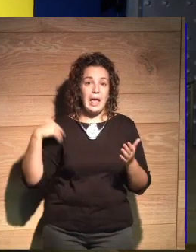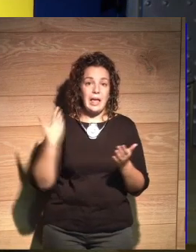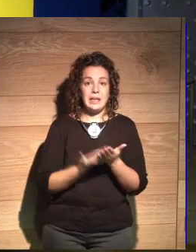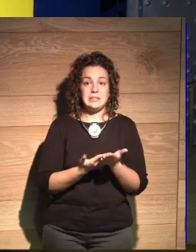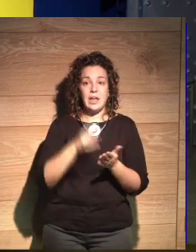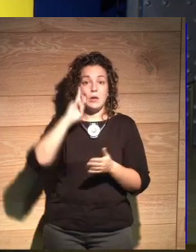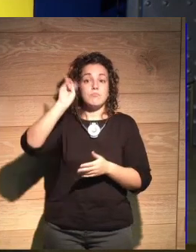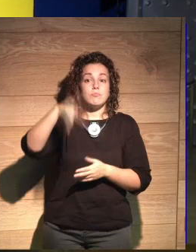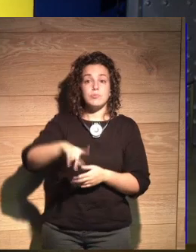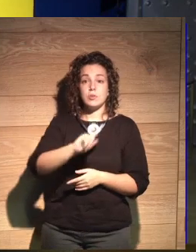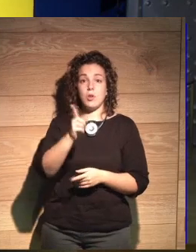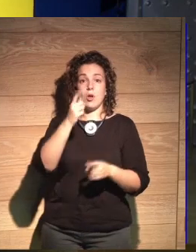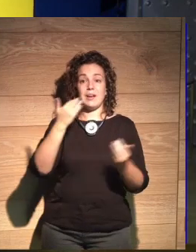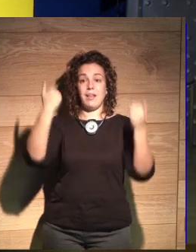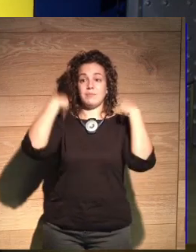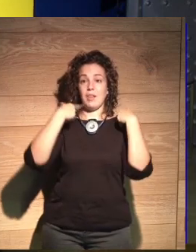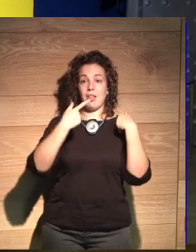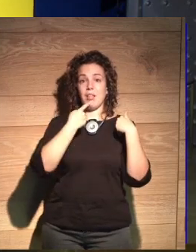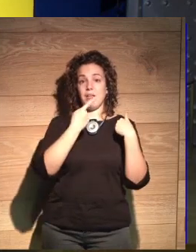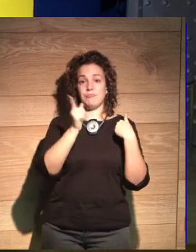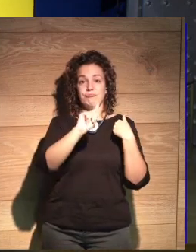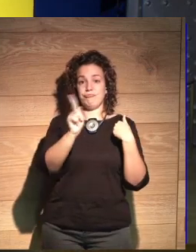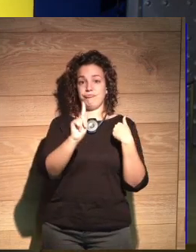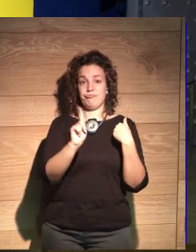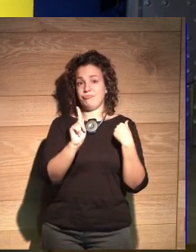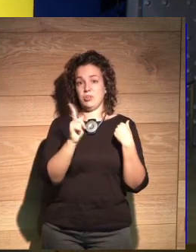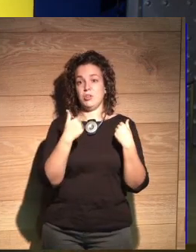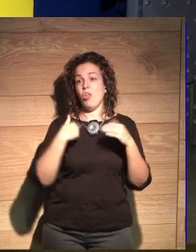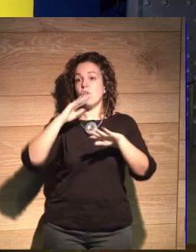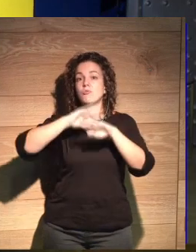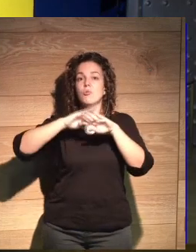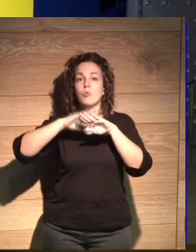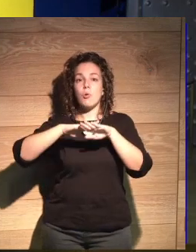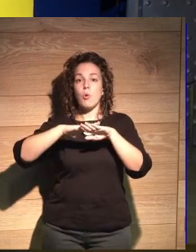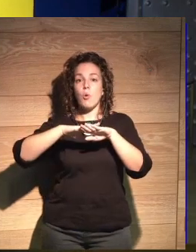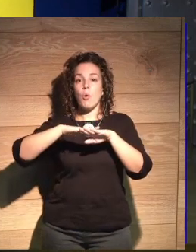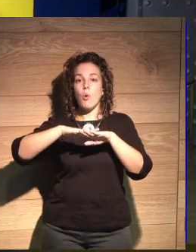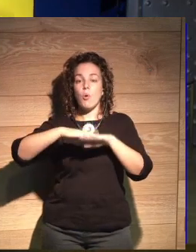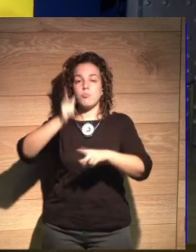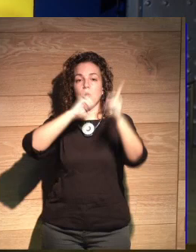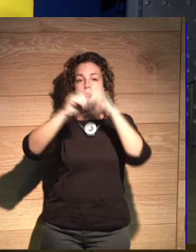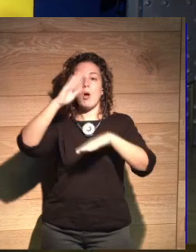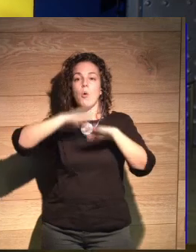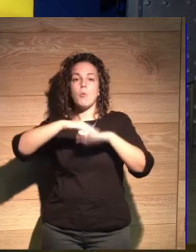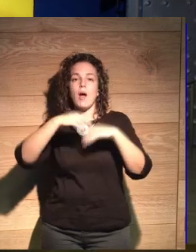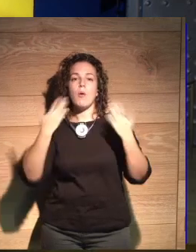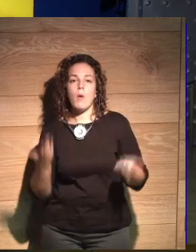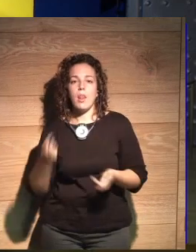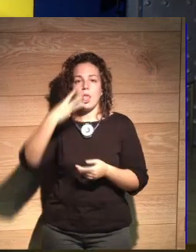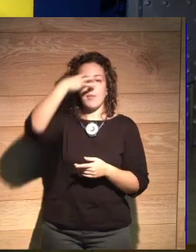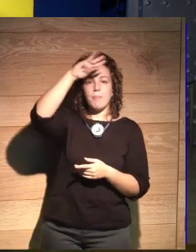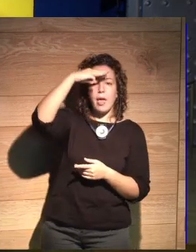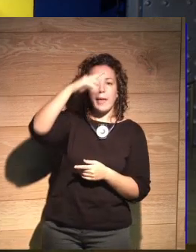but instead blames our problems on Canada and Mexico and on China. But the only people who can destroy